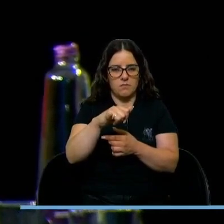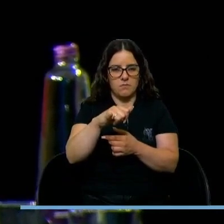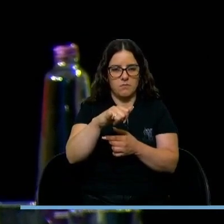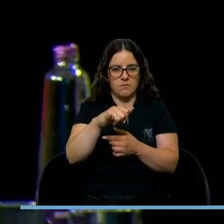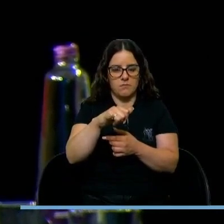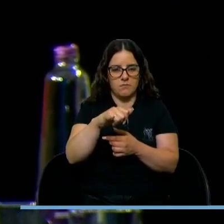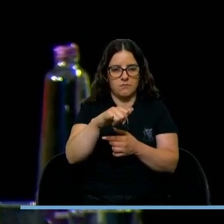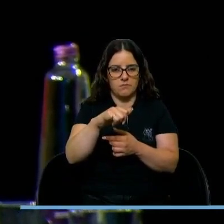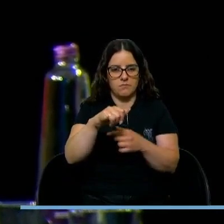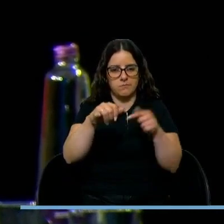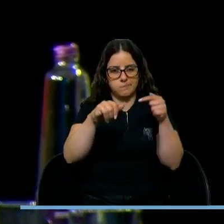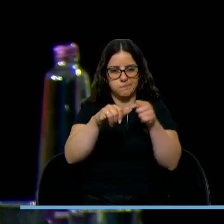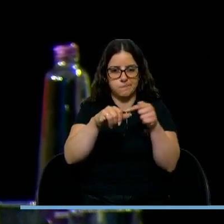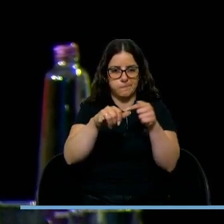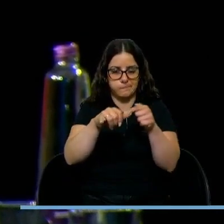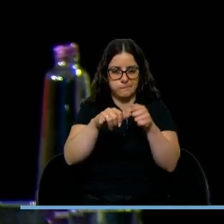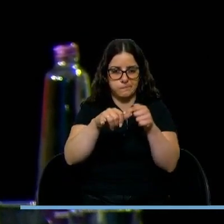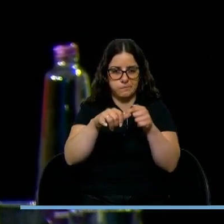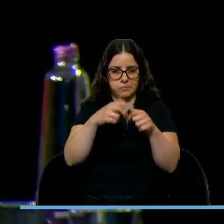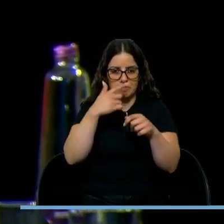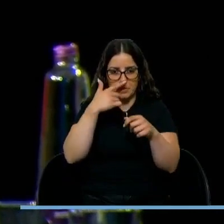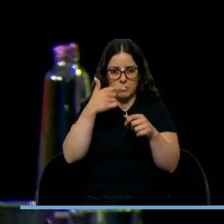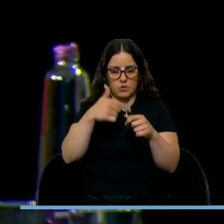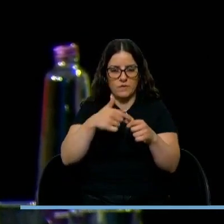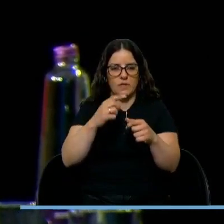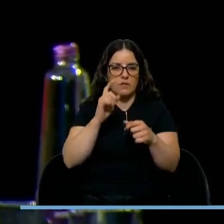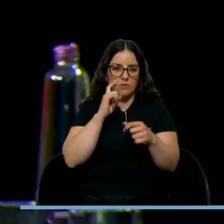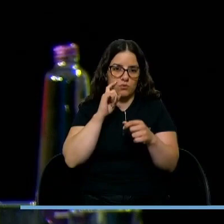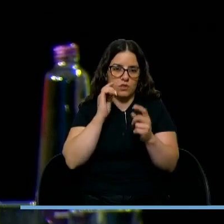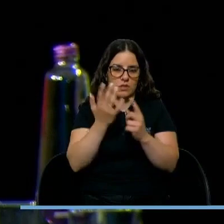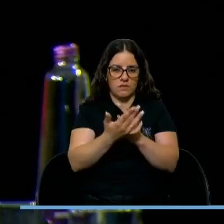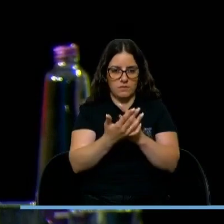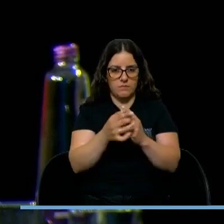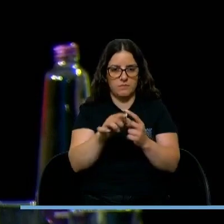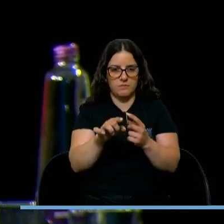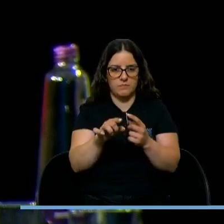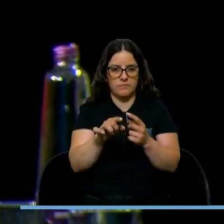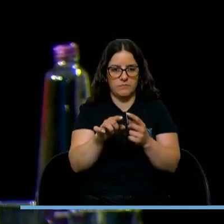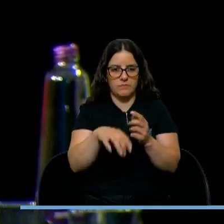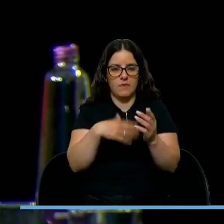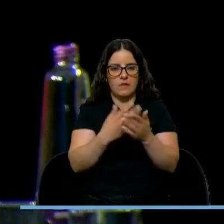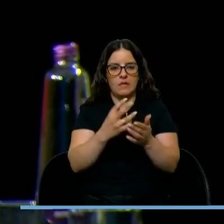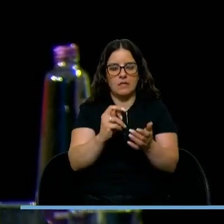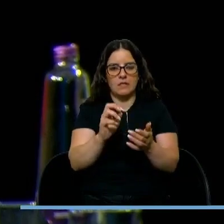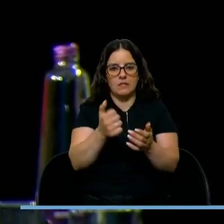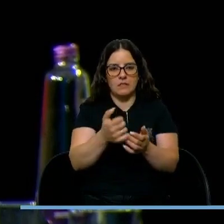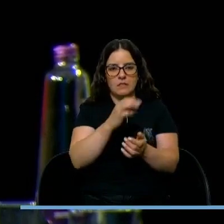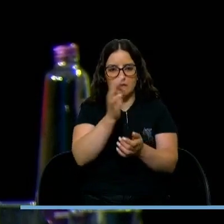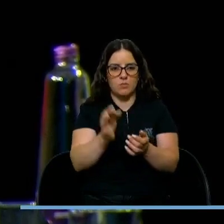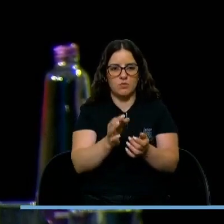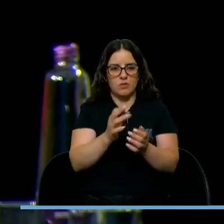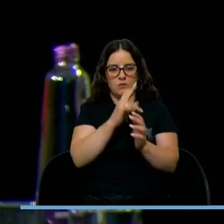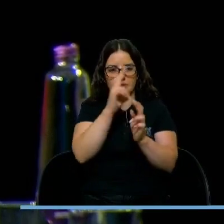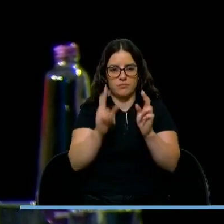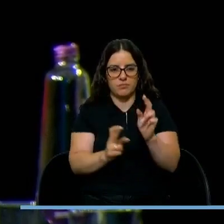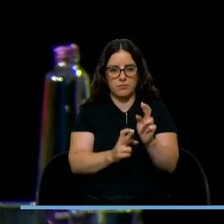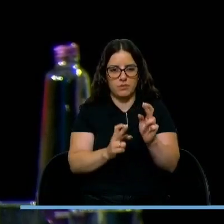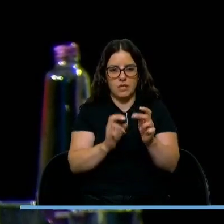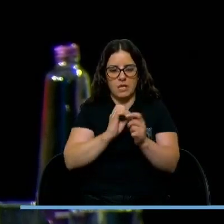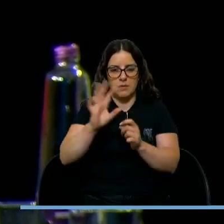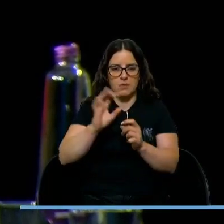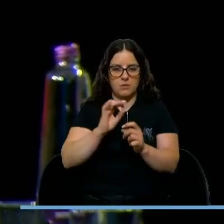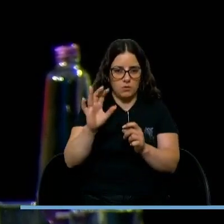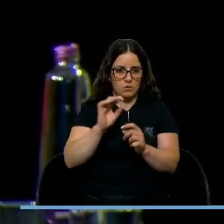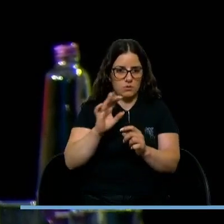airplane trip fueled with sustainable fuel, enabling a